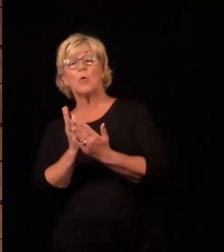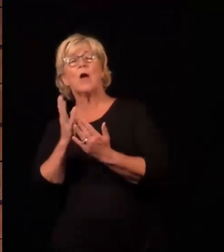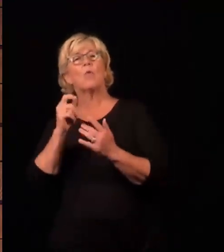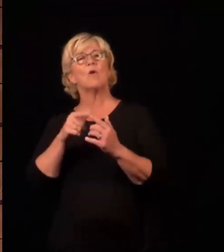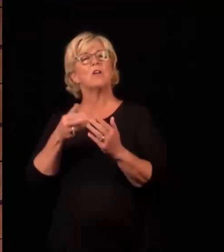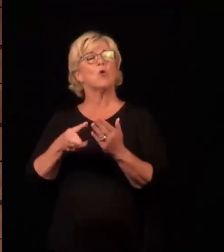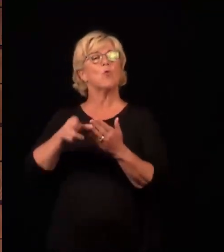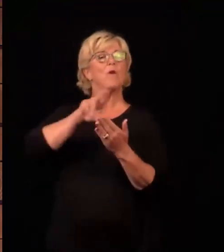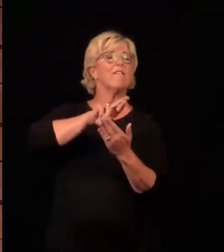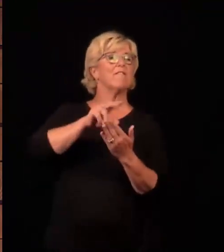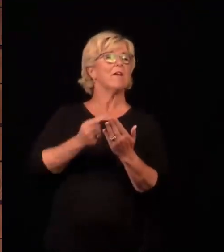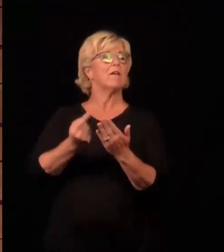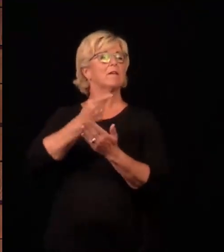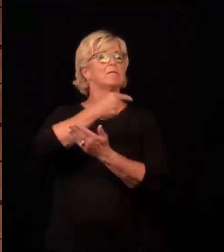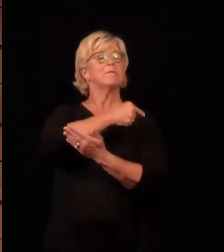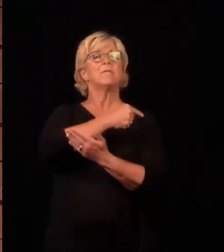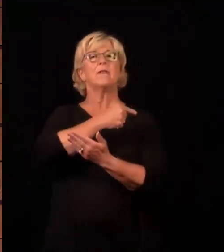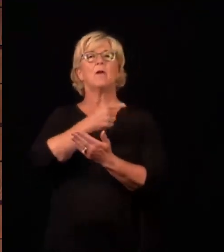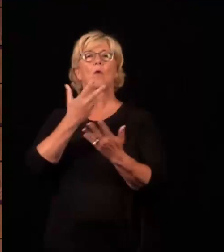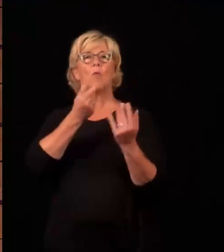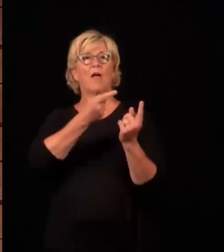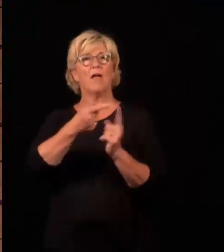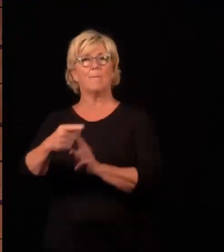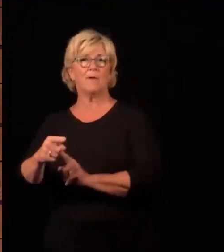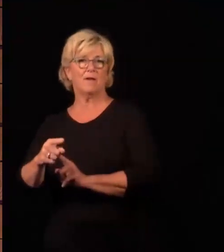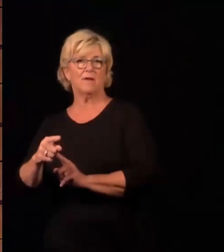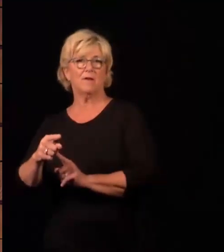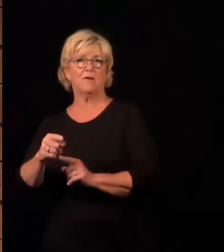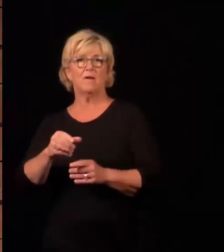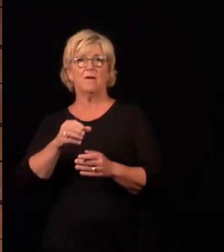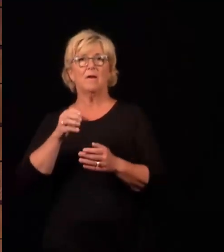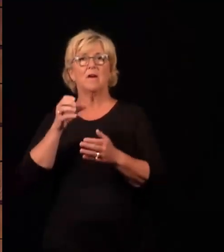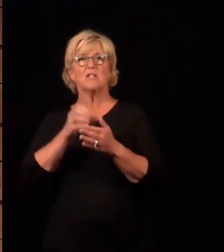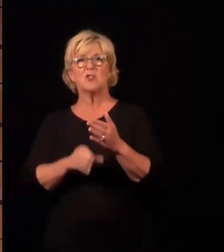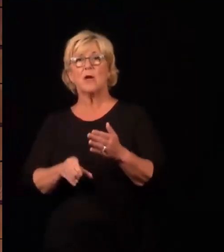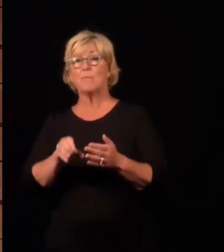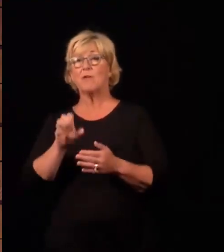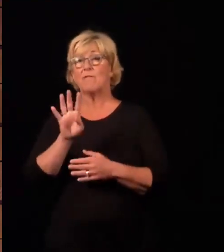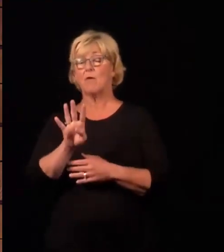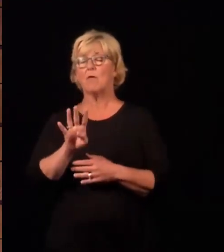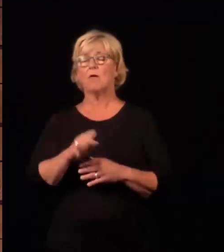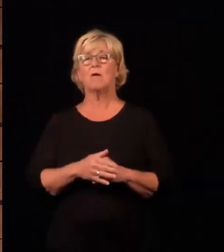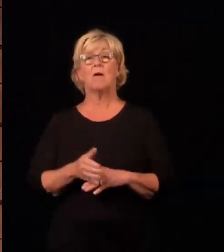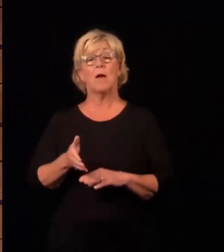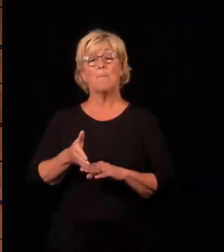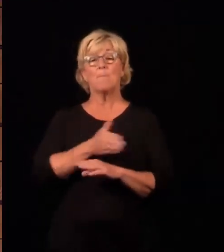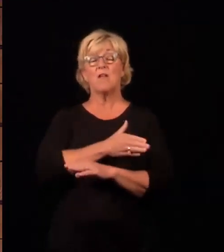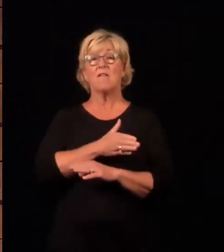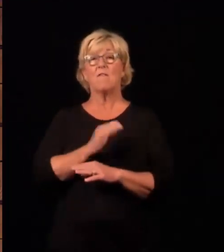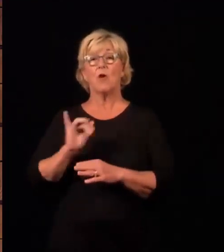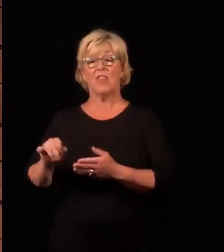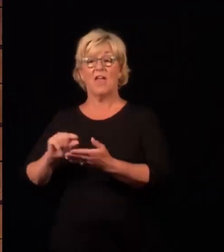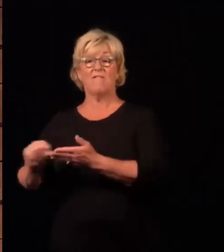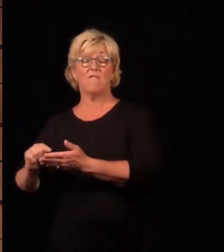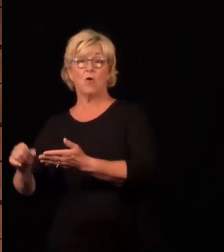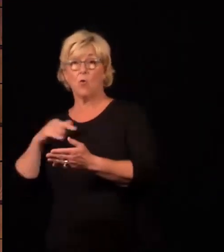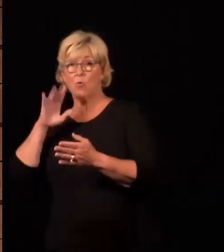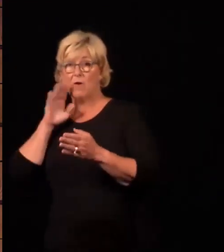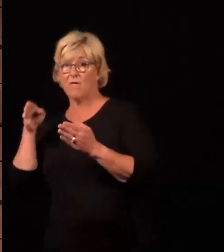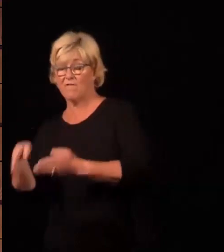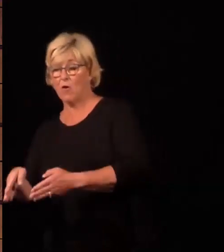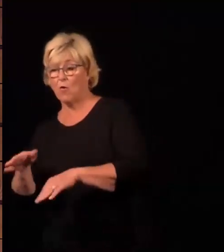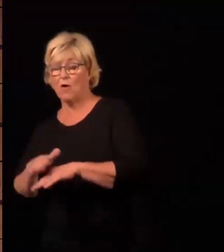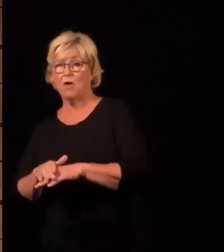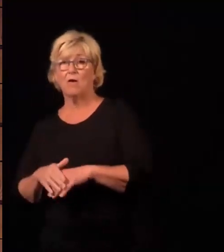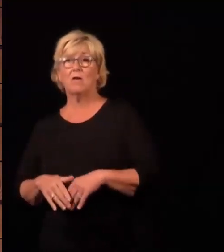review briefly with what has happened previously in chapter 4 of Philippians. Prior to the verses that we'll concentrate